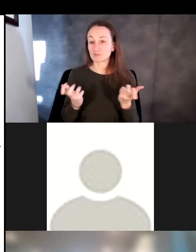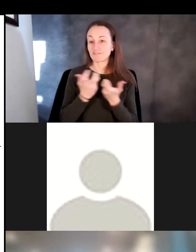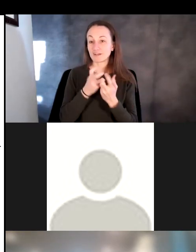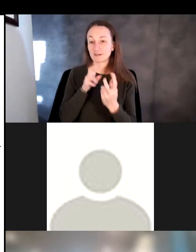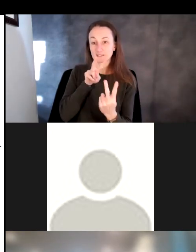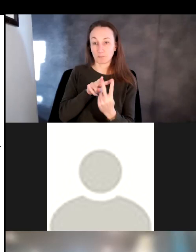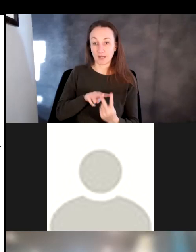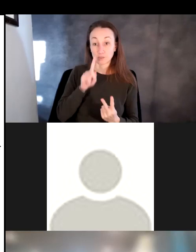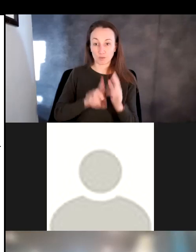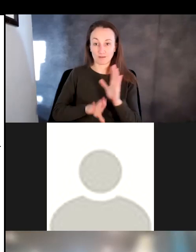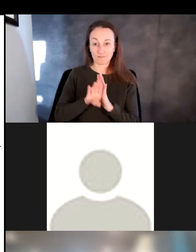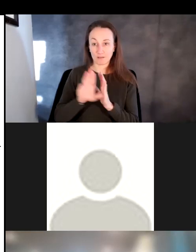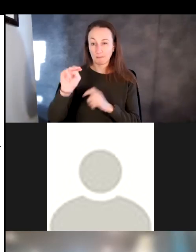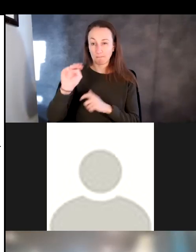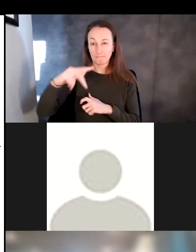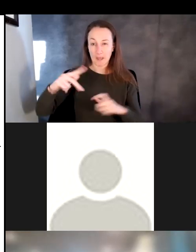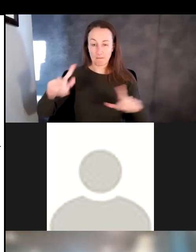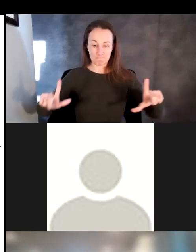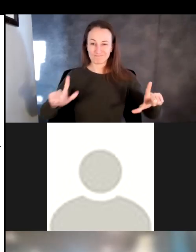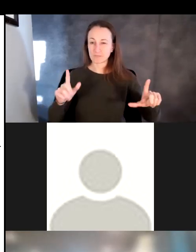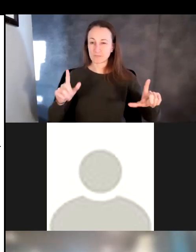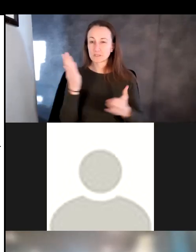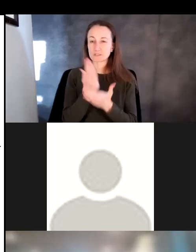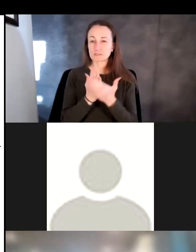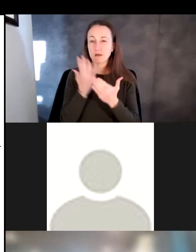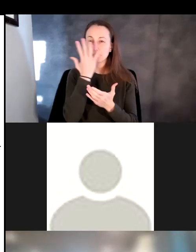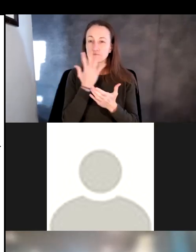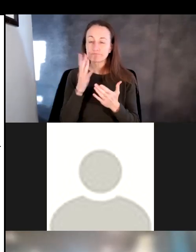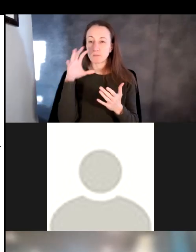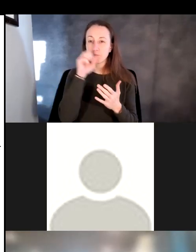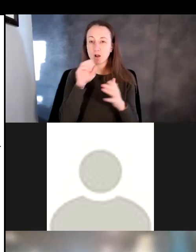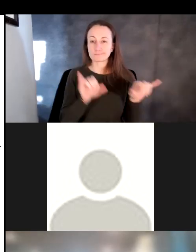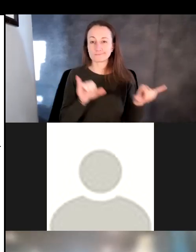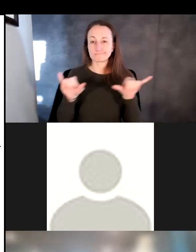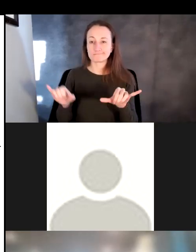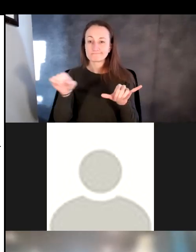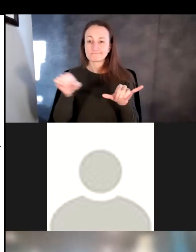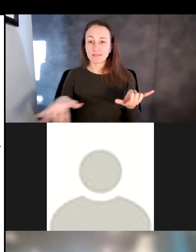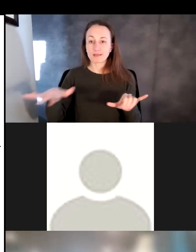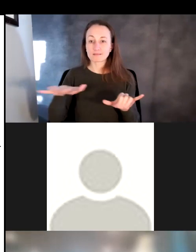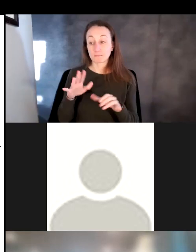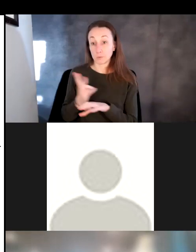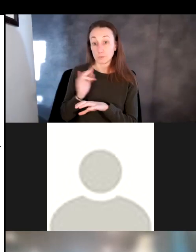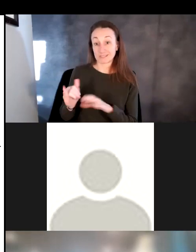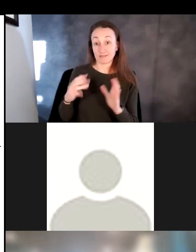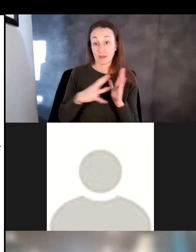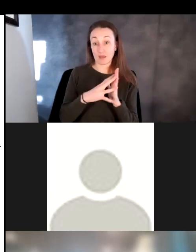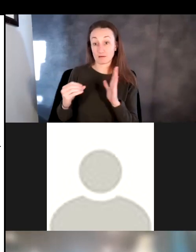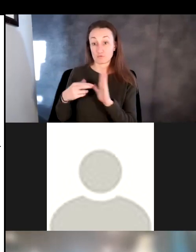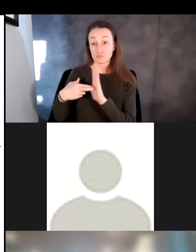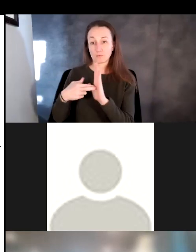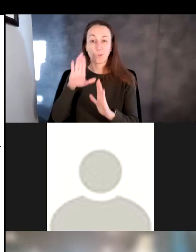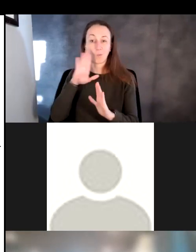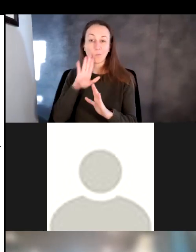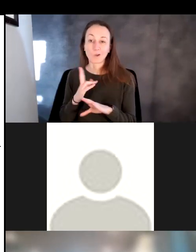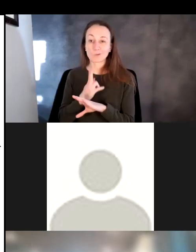build a map of the landscape, so some approximate representation of our landscape. And then using this representation, we're going to use it to kind of